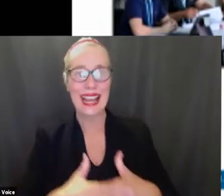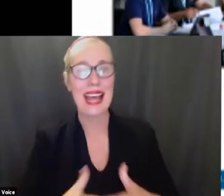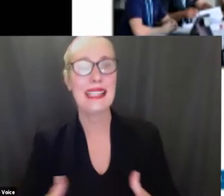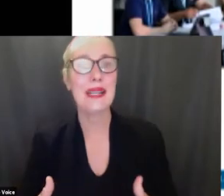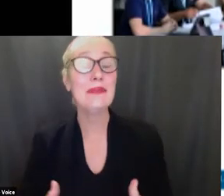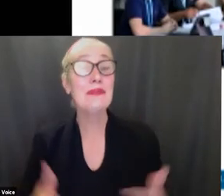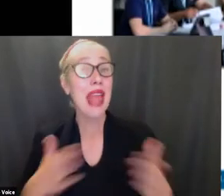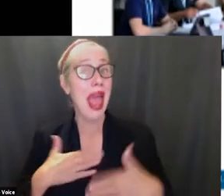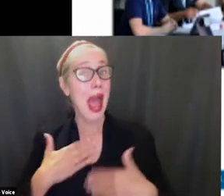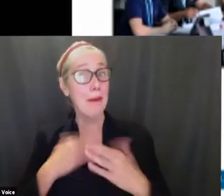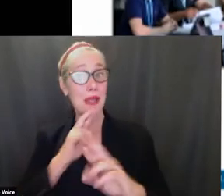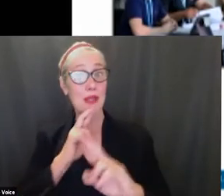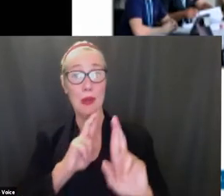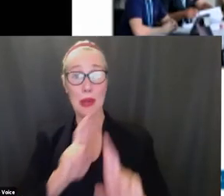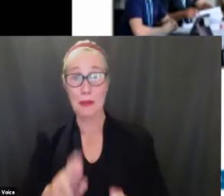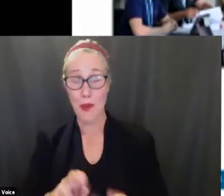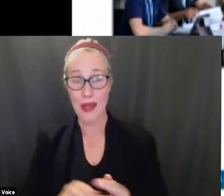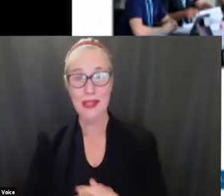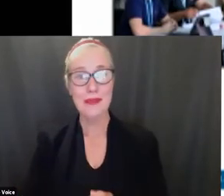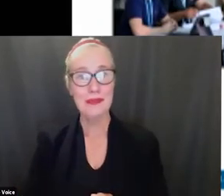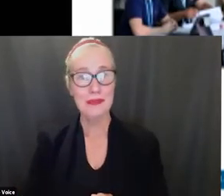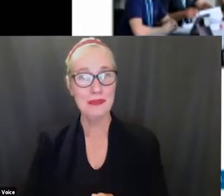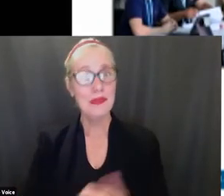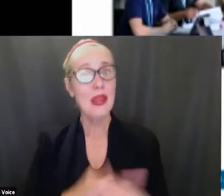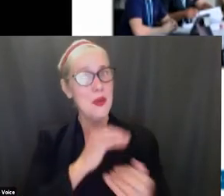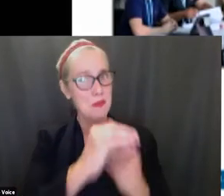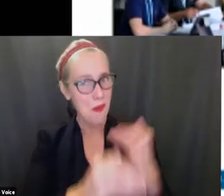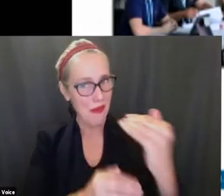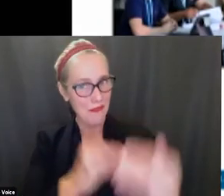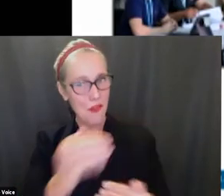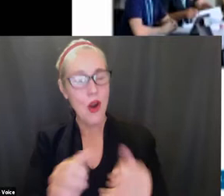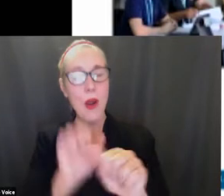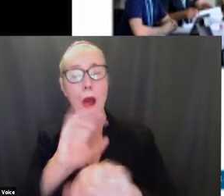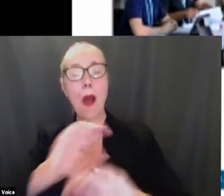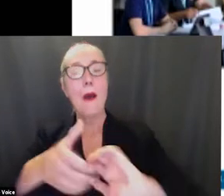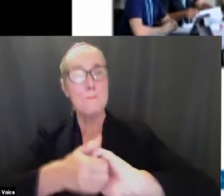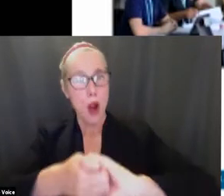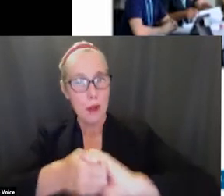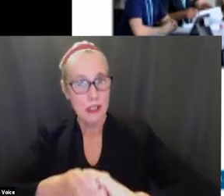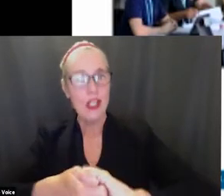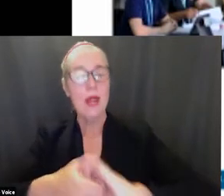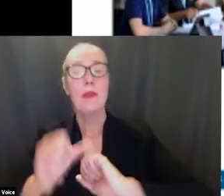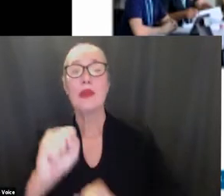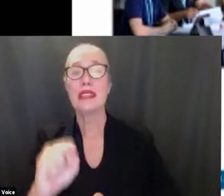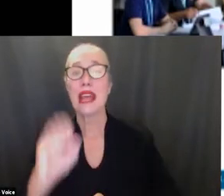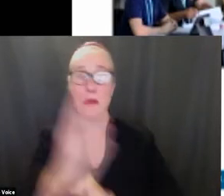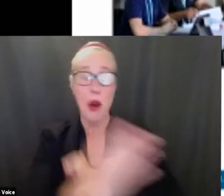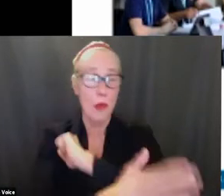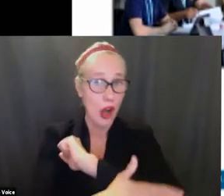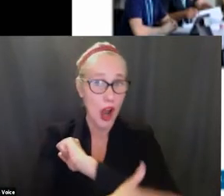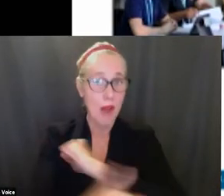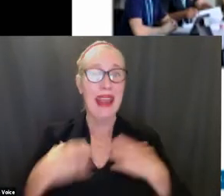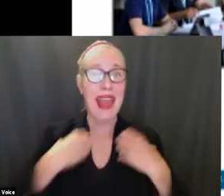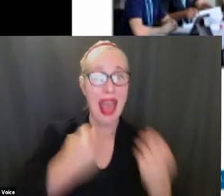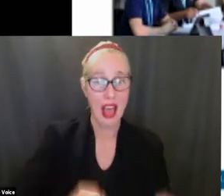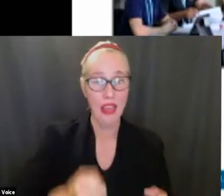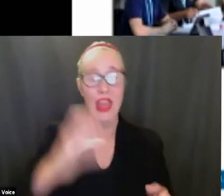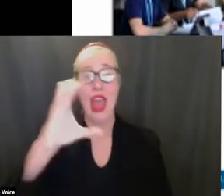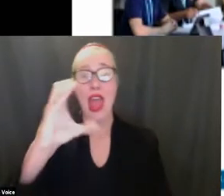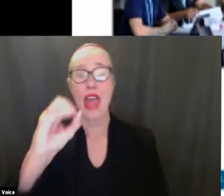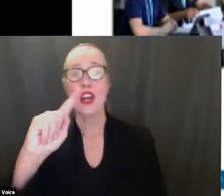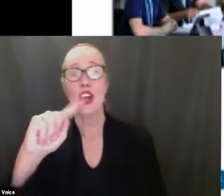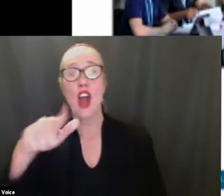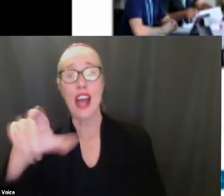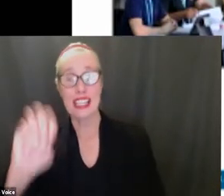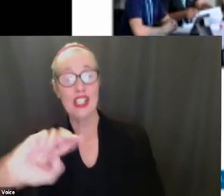we are happy to report that moving forward in our partnership with county public health and cottage health we will continue to offer